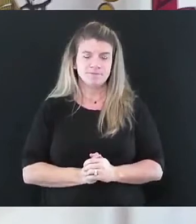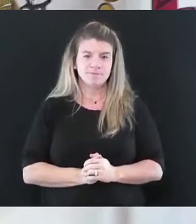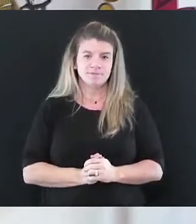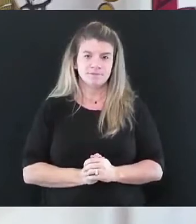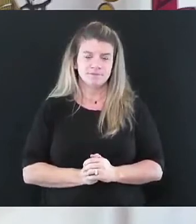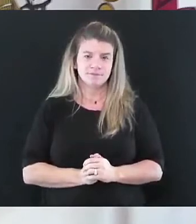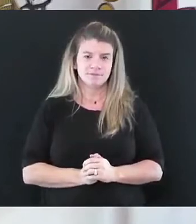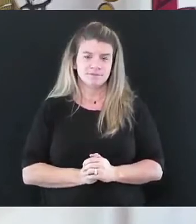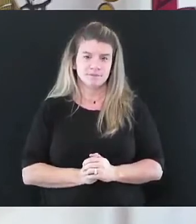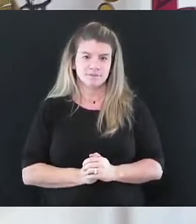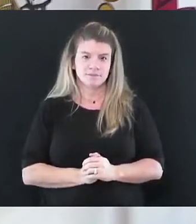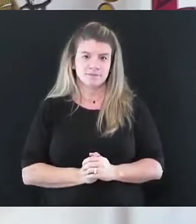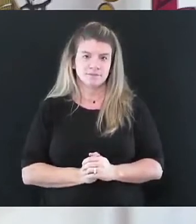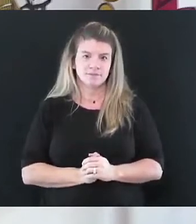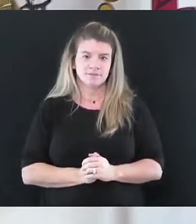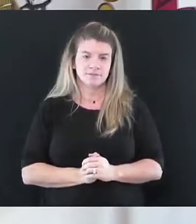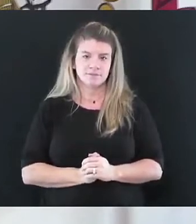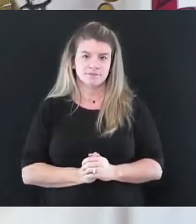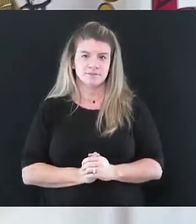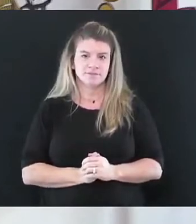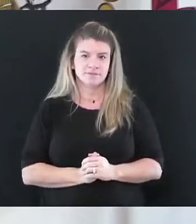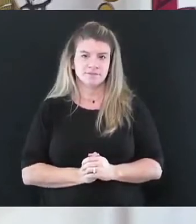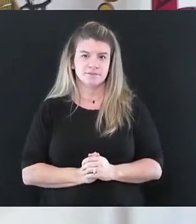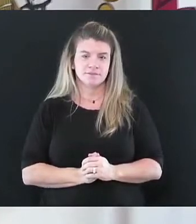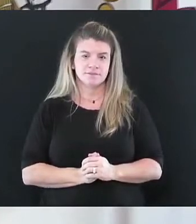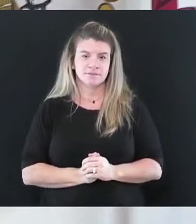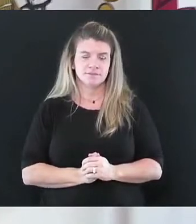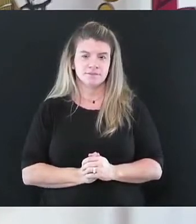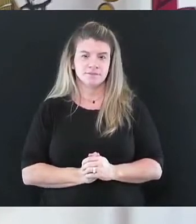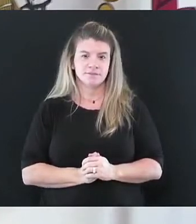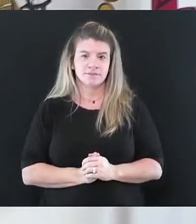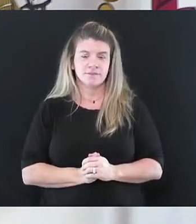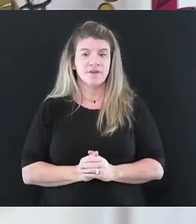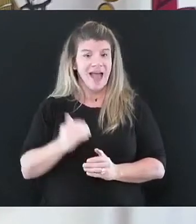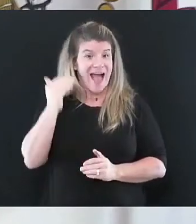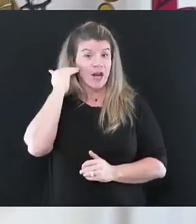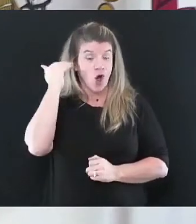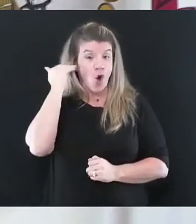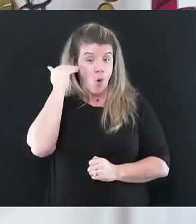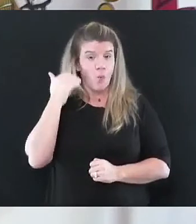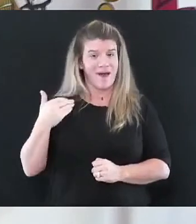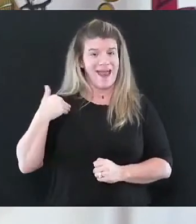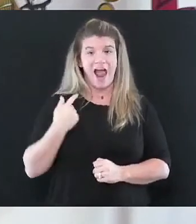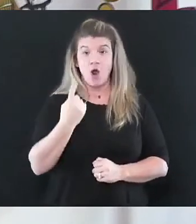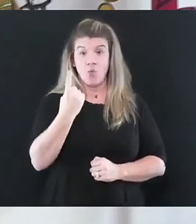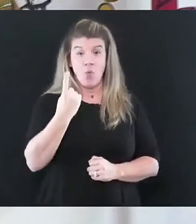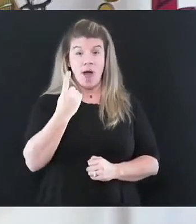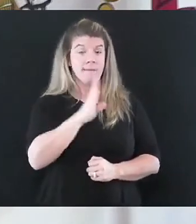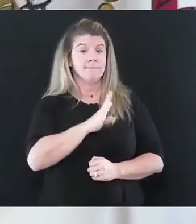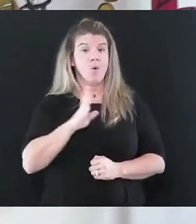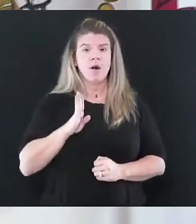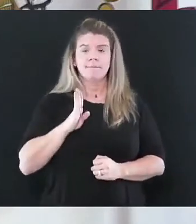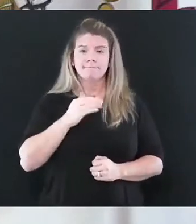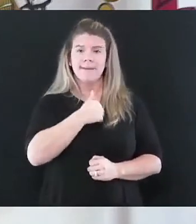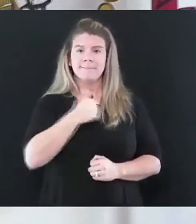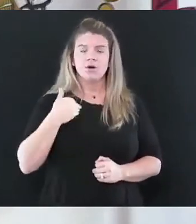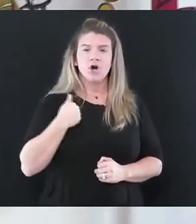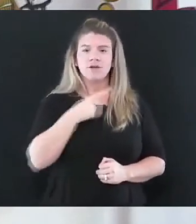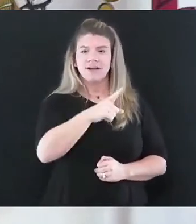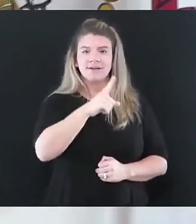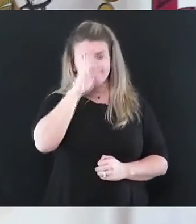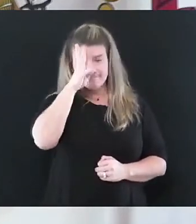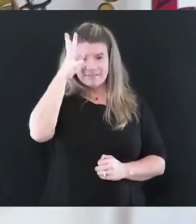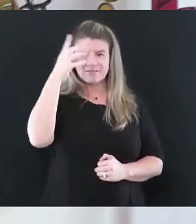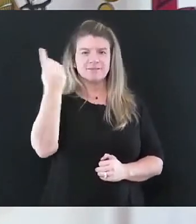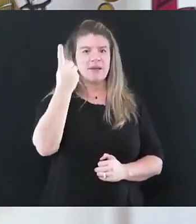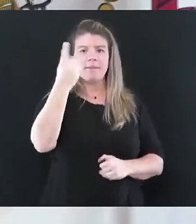know that there was one board member that came up with something, about testing, but